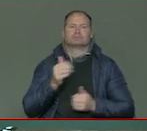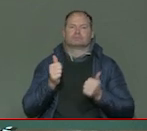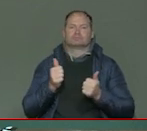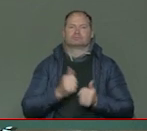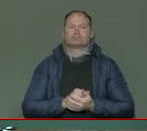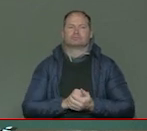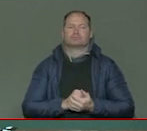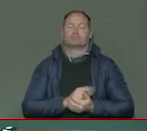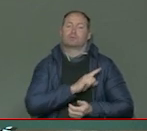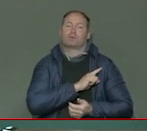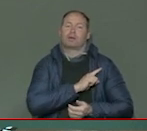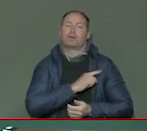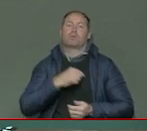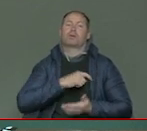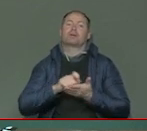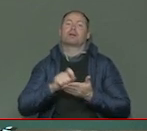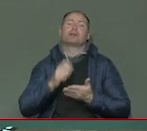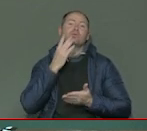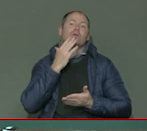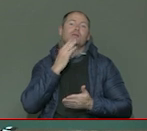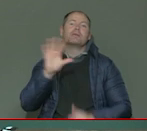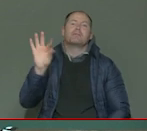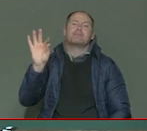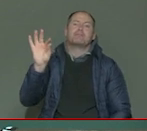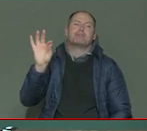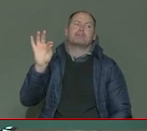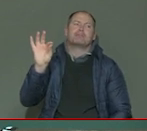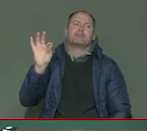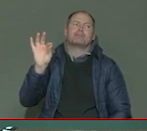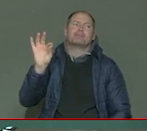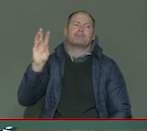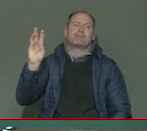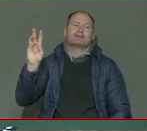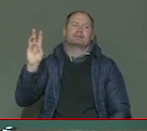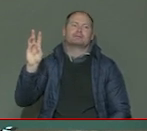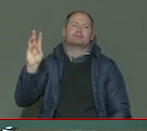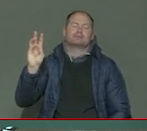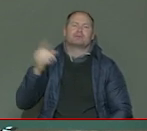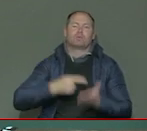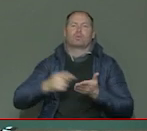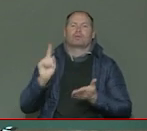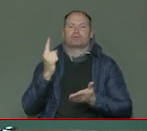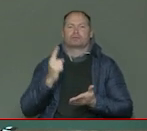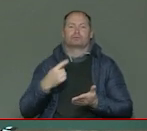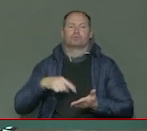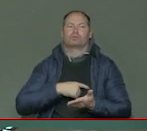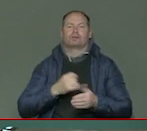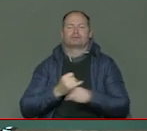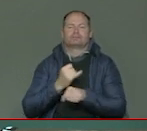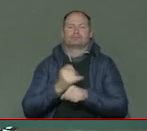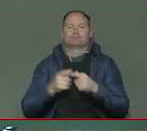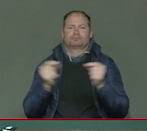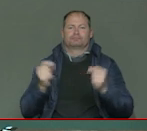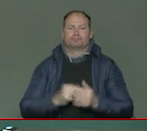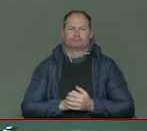because we write on the Monday and the Thursday, I think, that first week, so we are finished early. Then